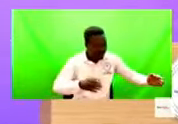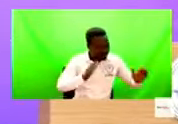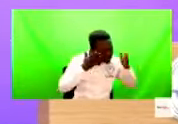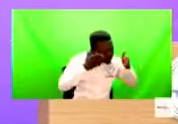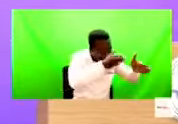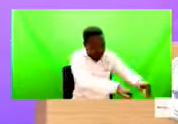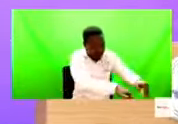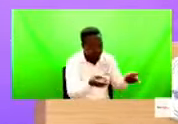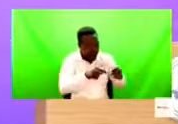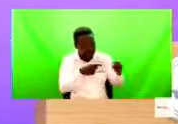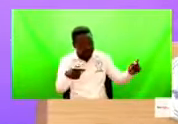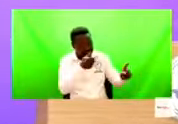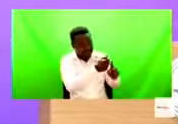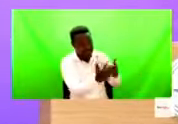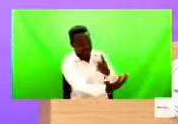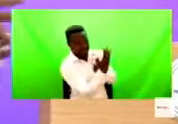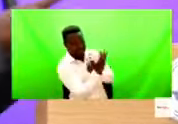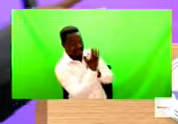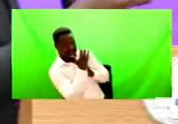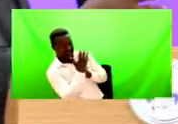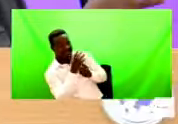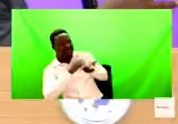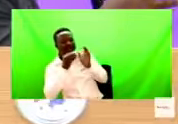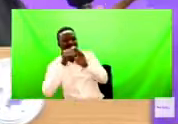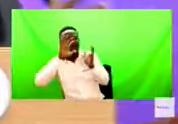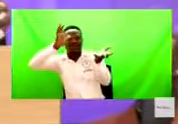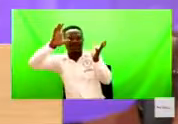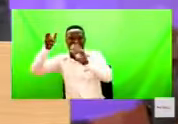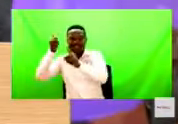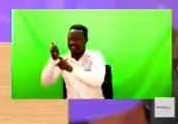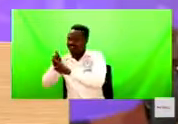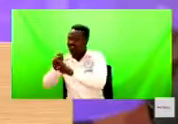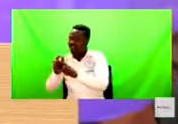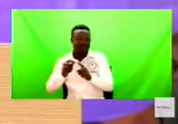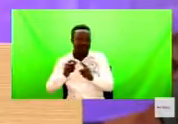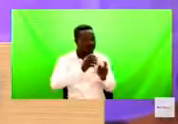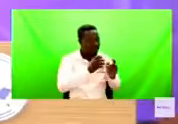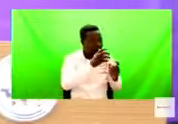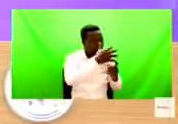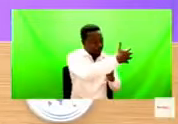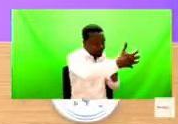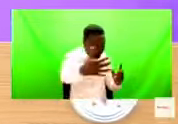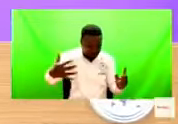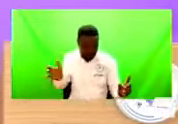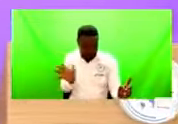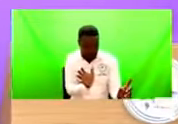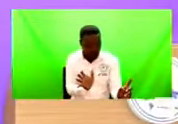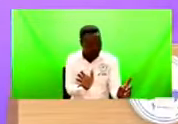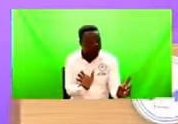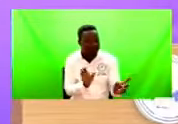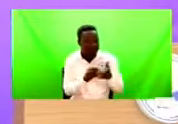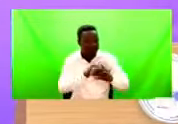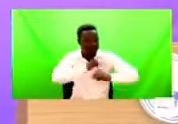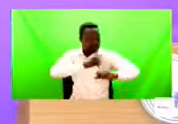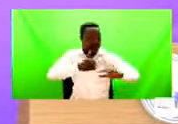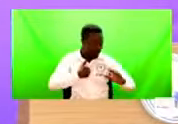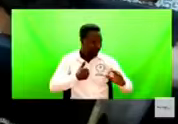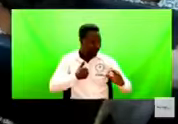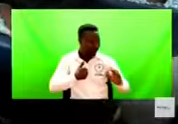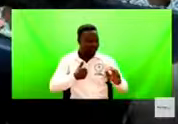the enemy is in pursuit, the cloud moves from the front and comes to the rear. So you have protection.